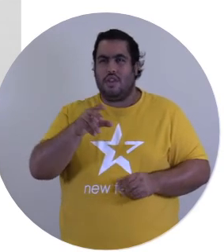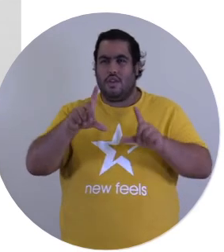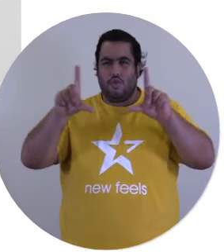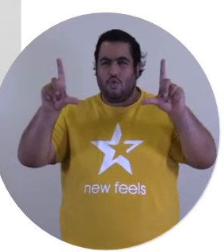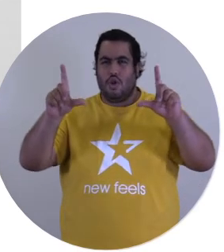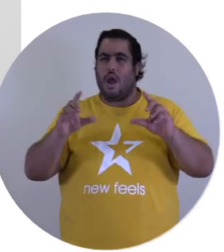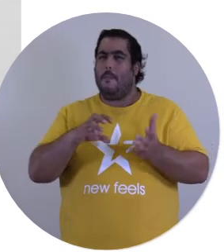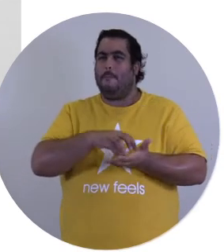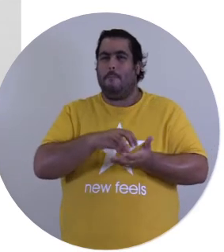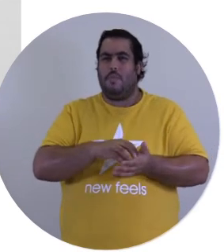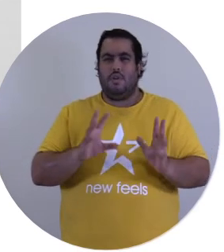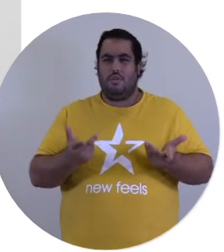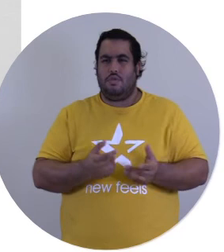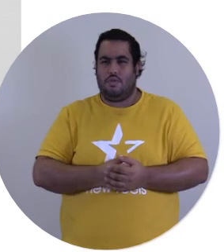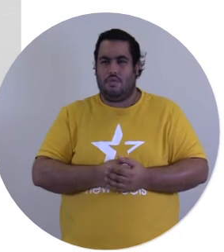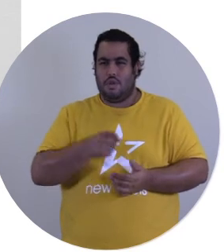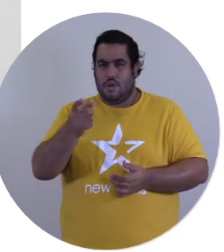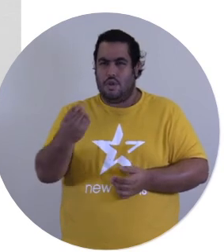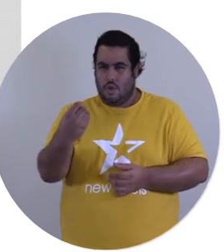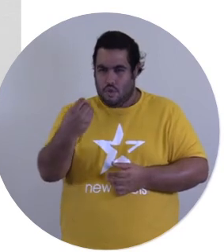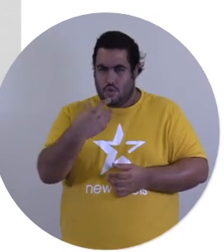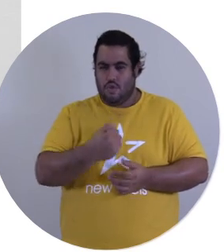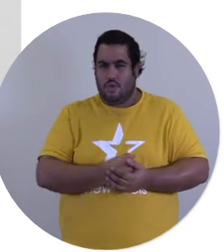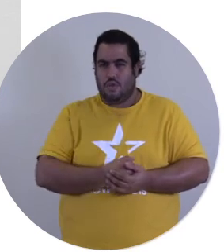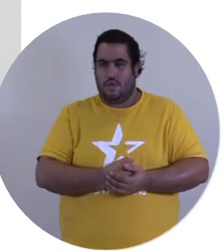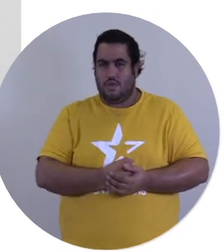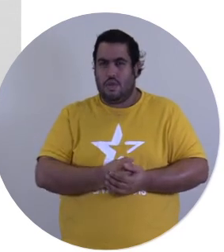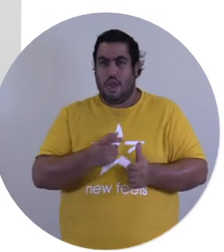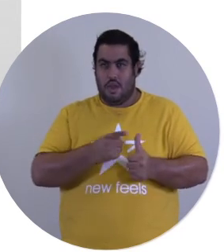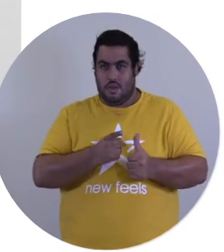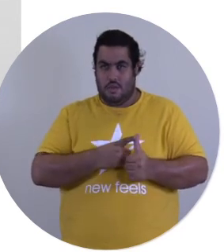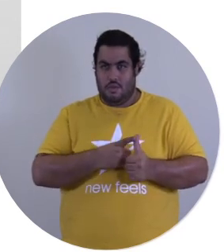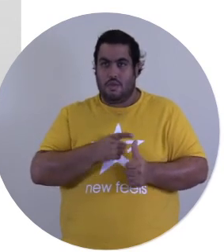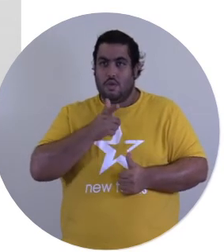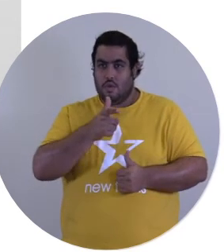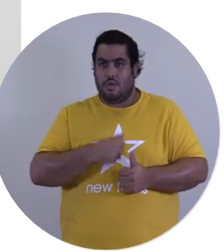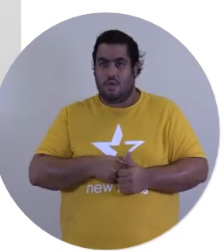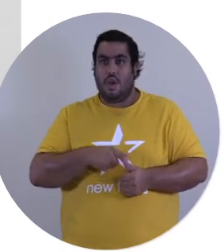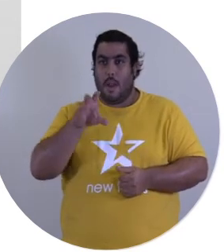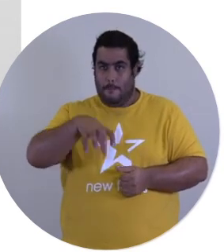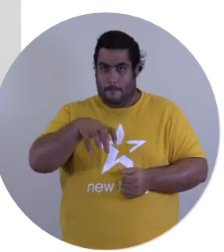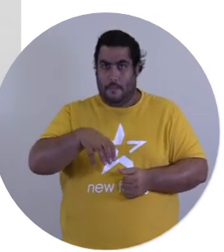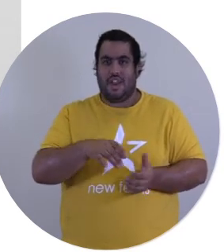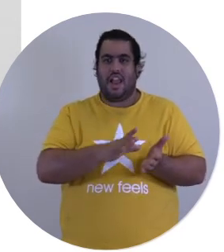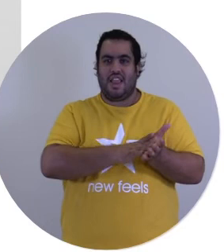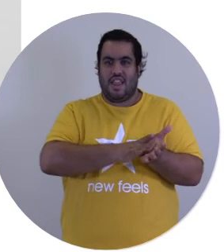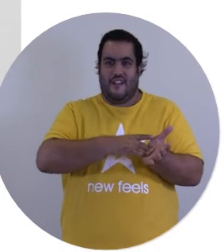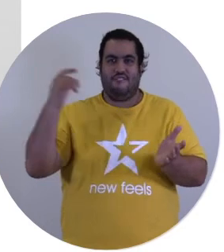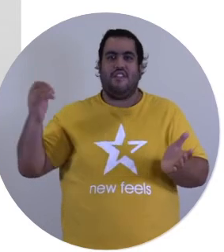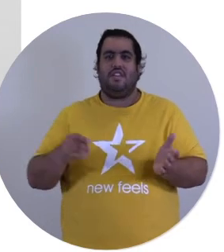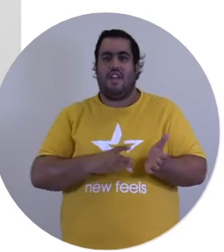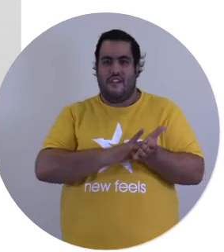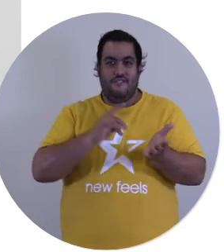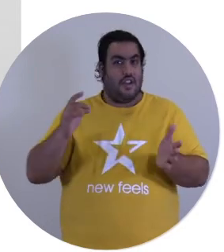and learn a few more words. I can say an advantageous place. For